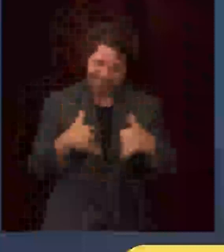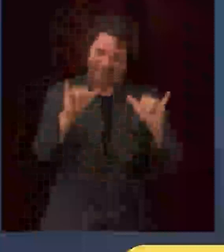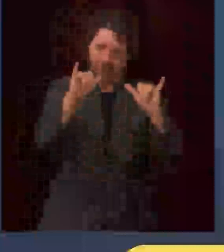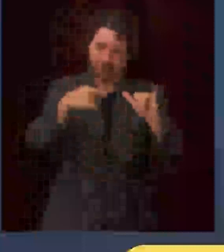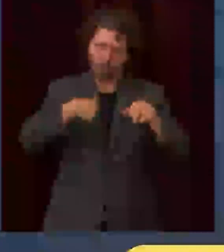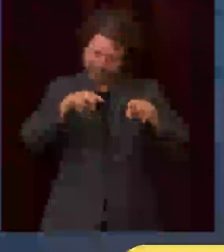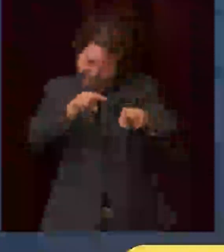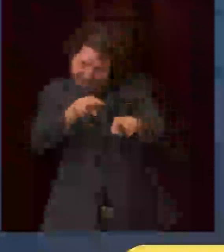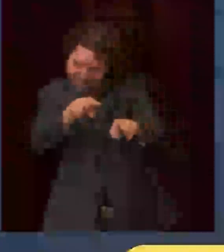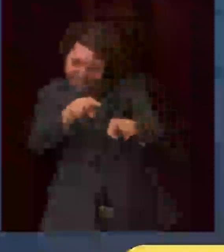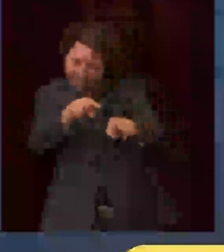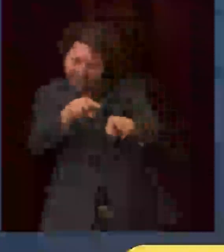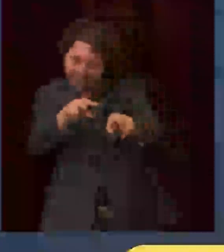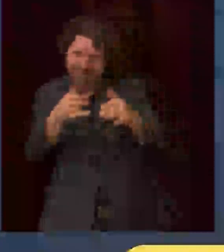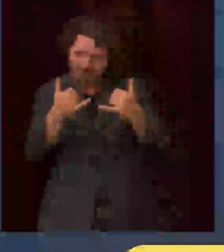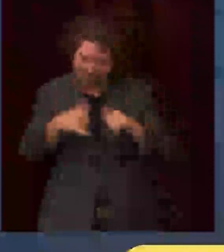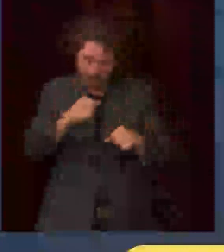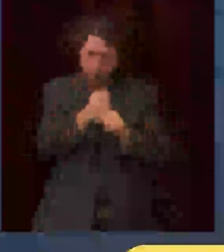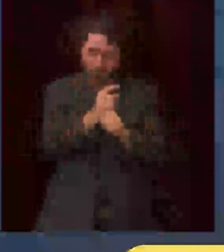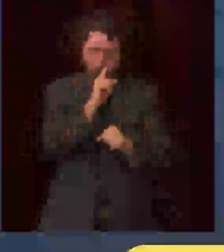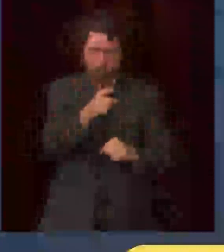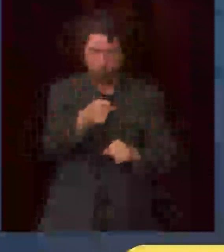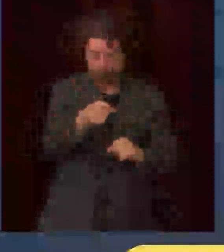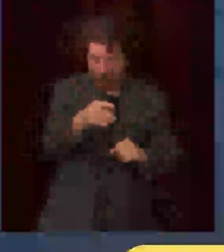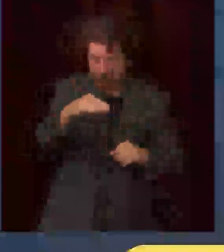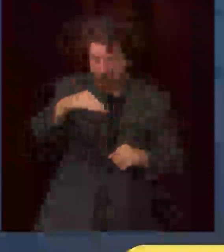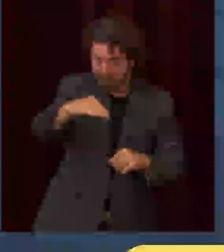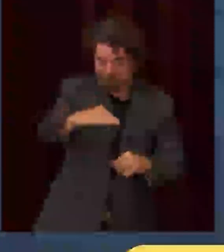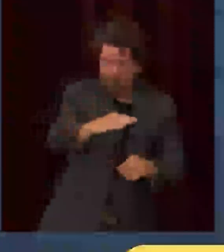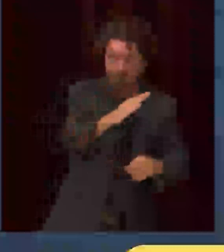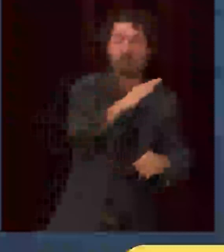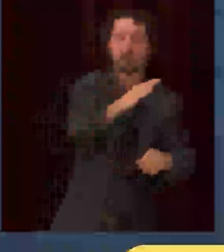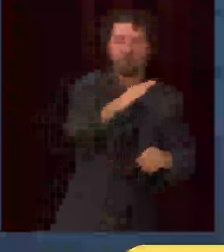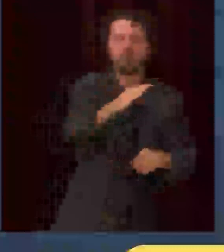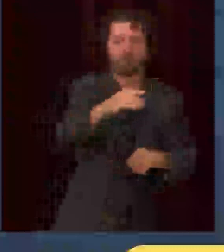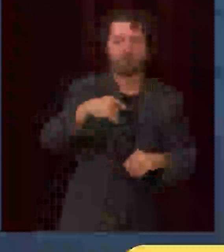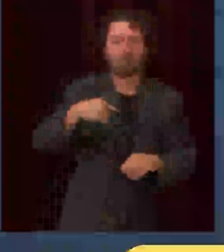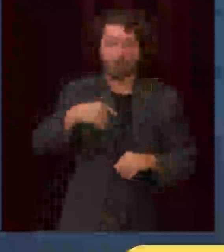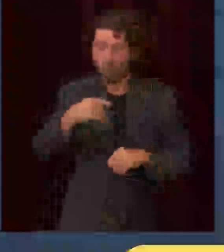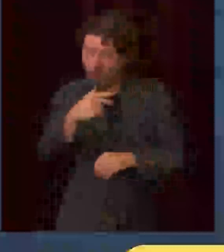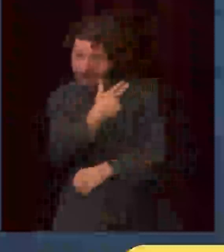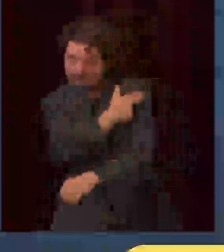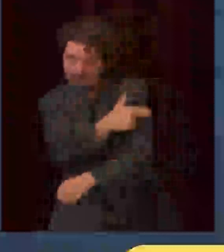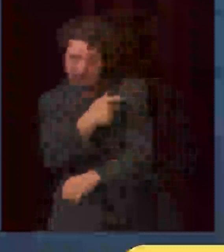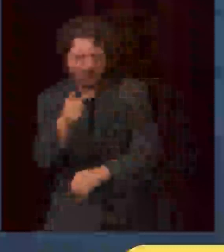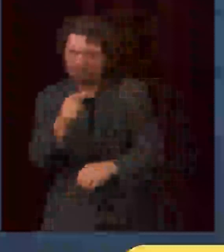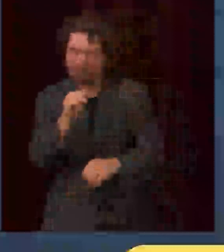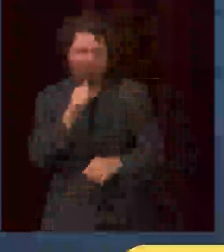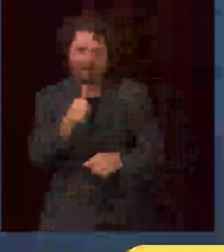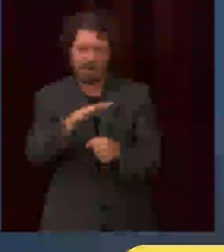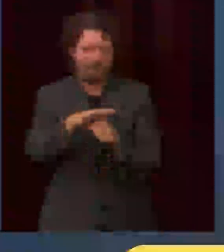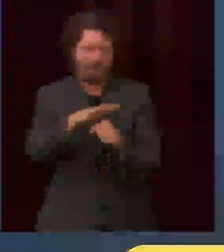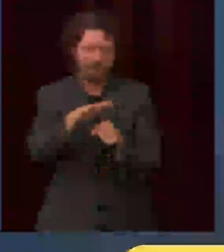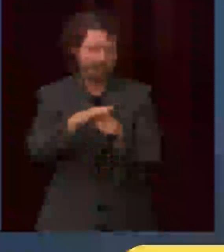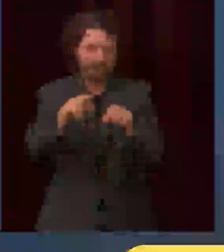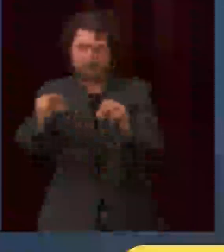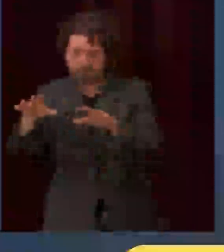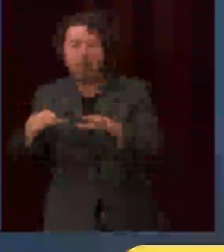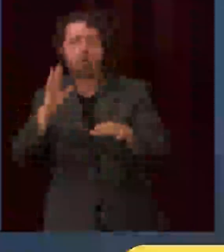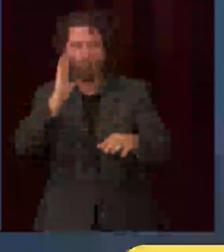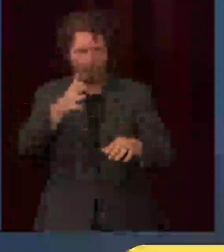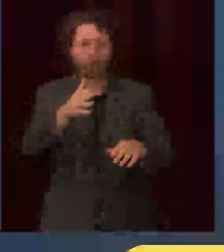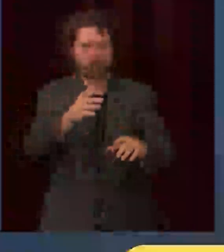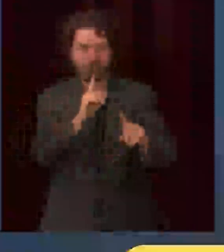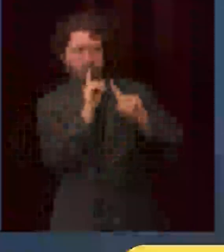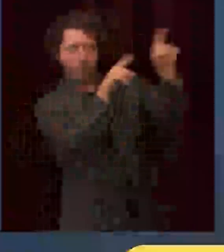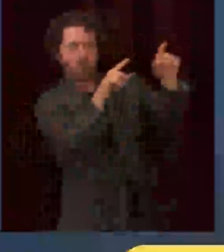notifying me if they're seeing any of those concerns. So it will be a conversation. It will be us looking at the data, understanding the